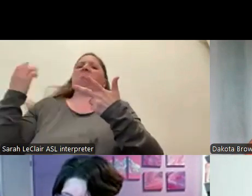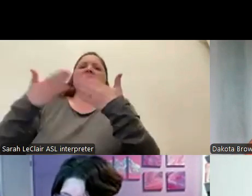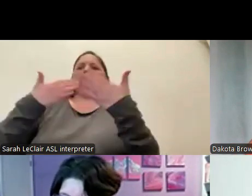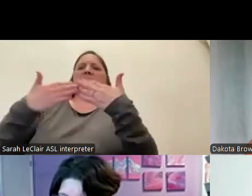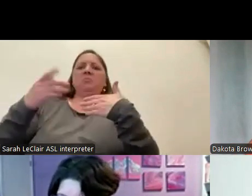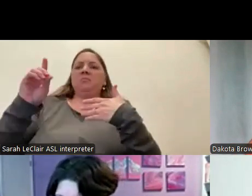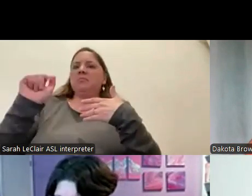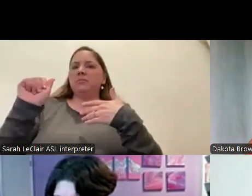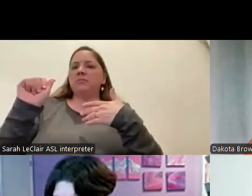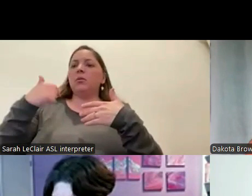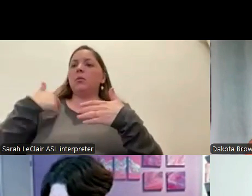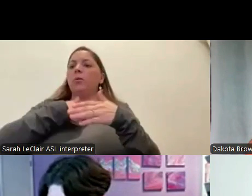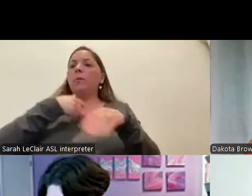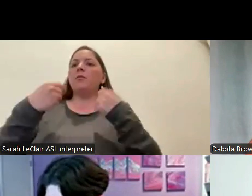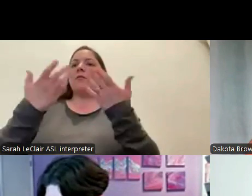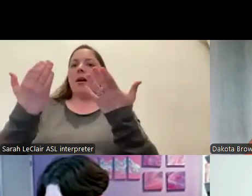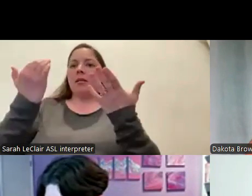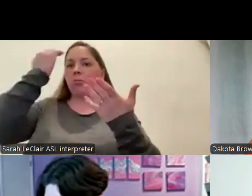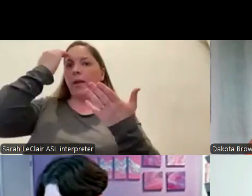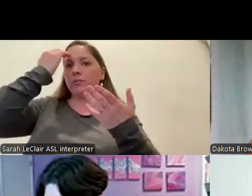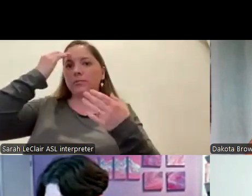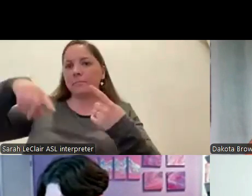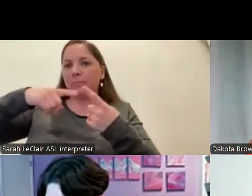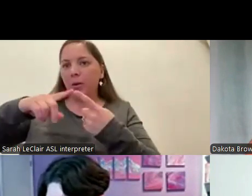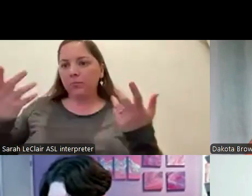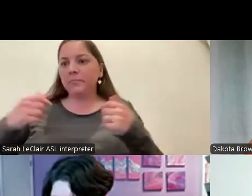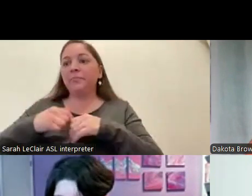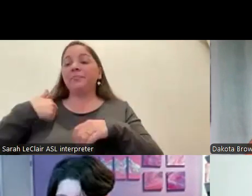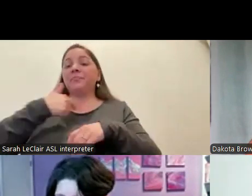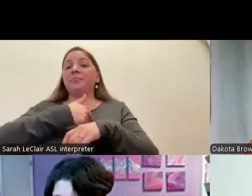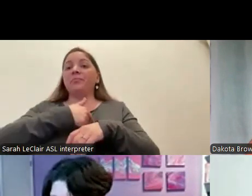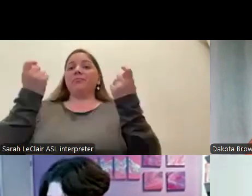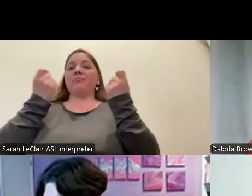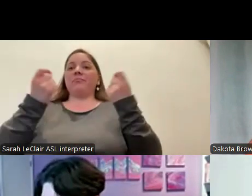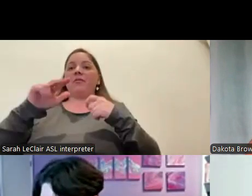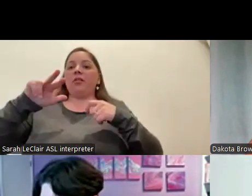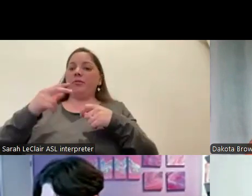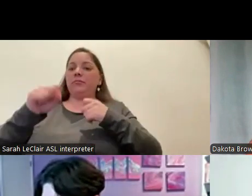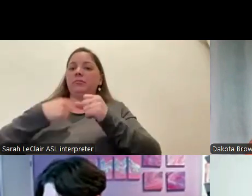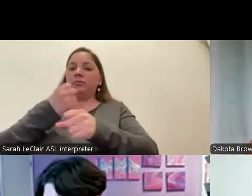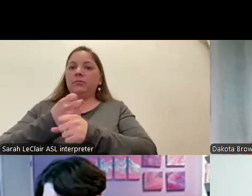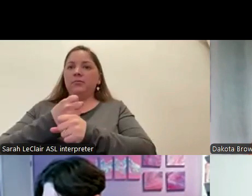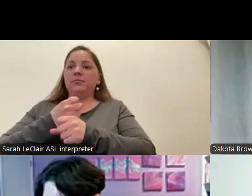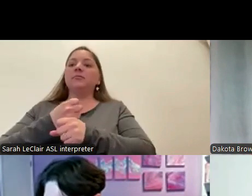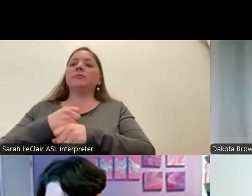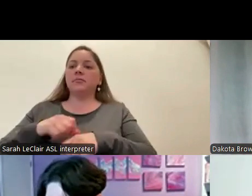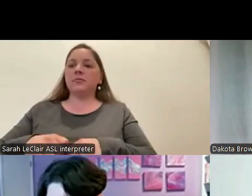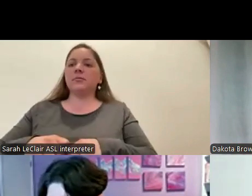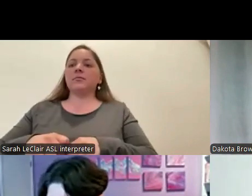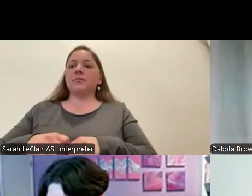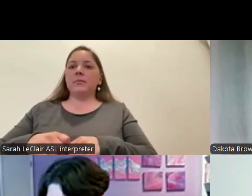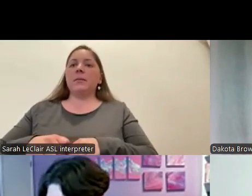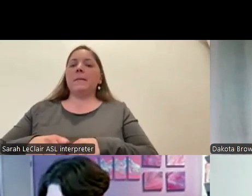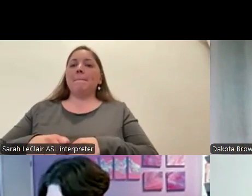want to identify with. We are on our third anniversary. We are